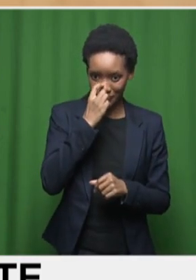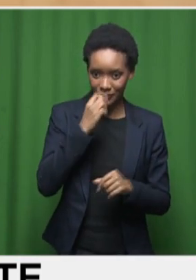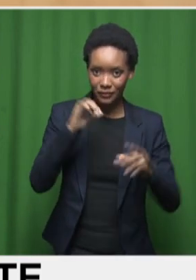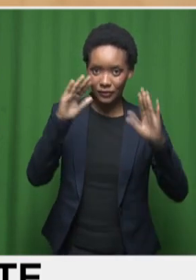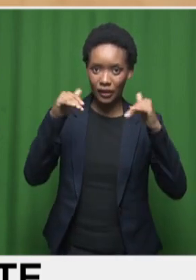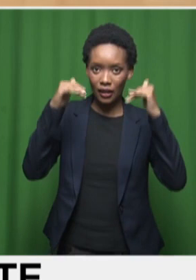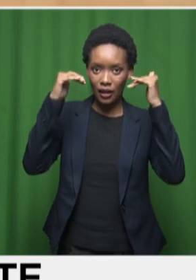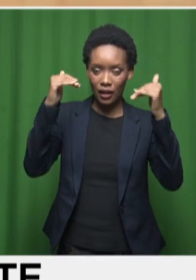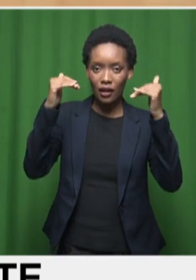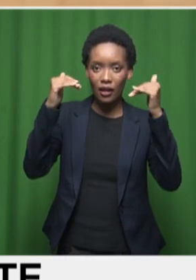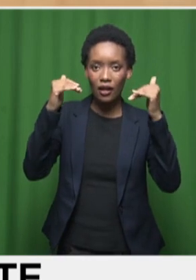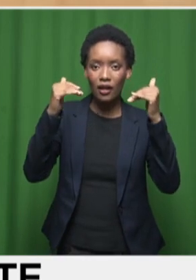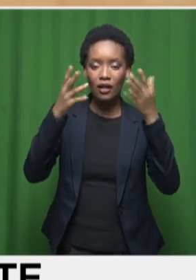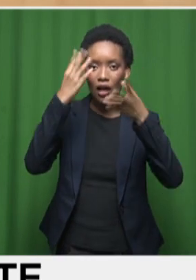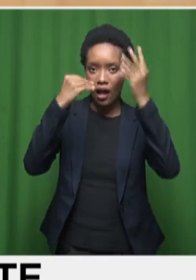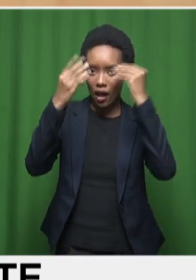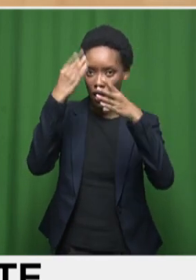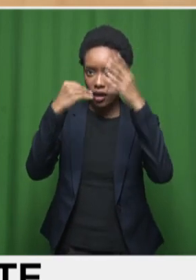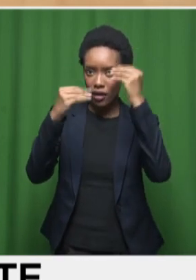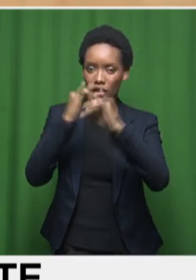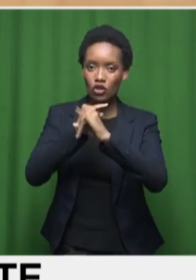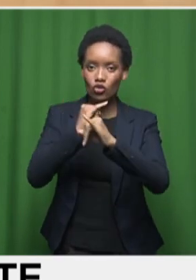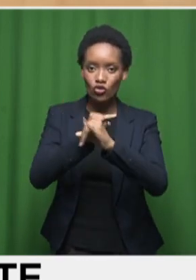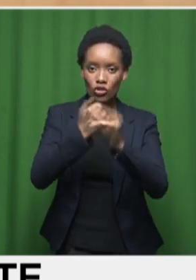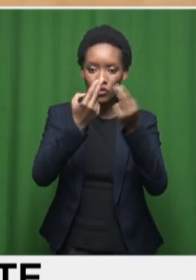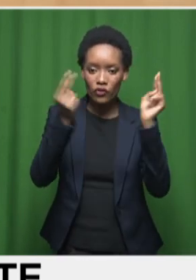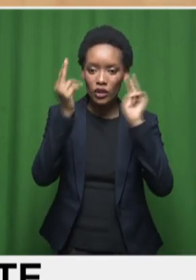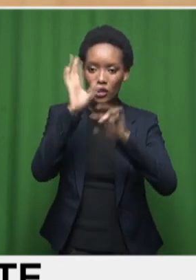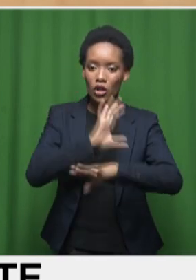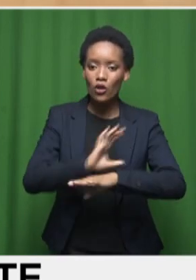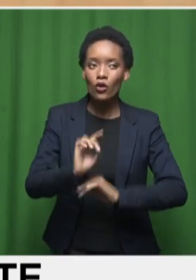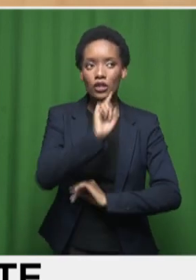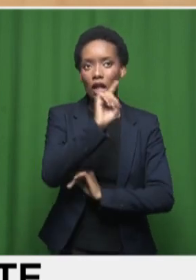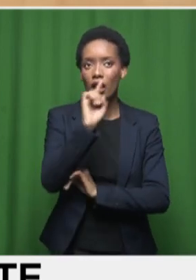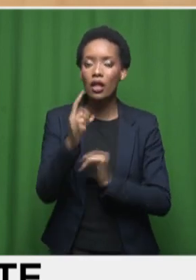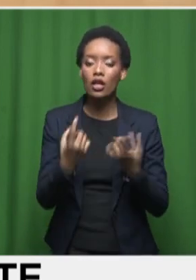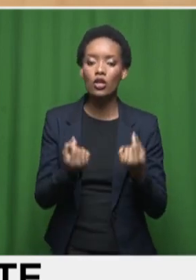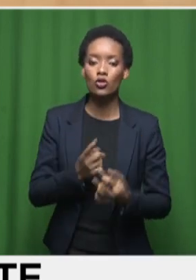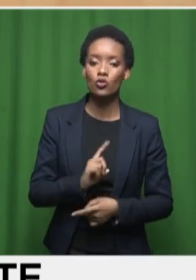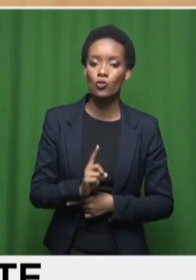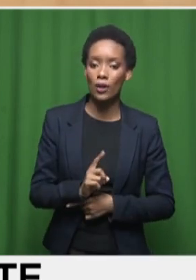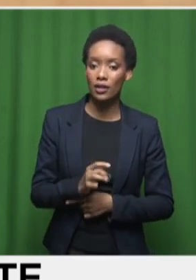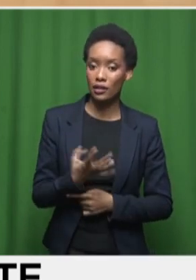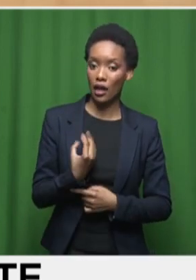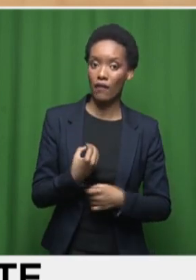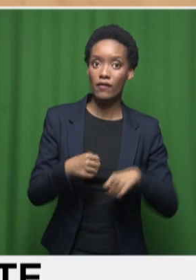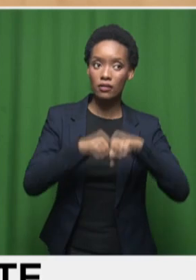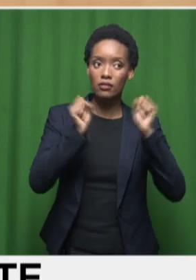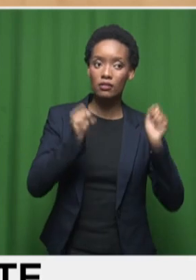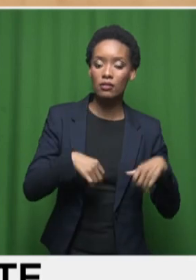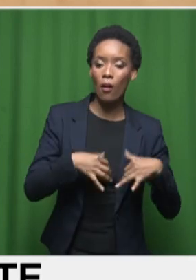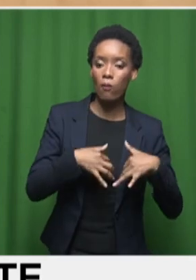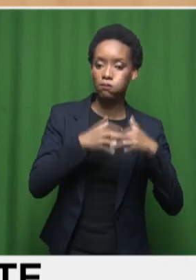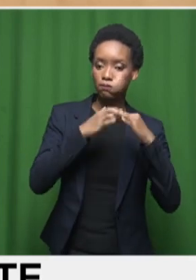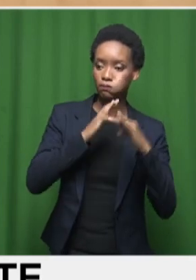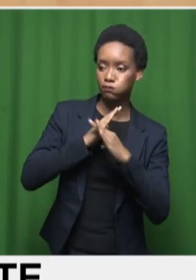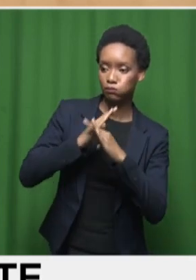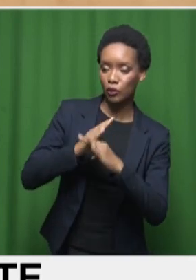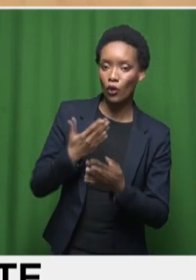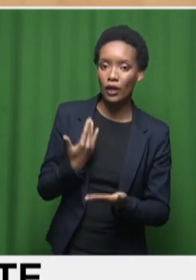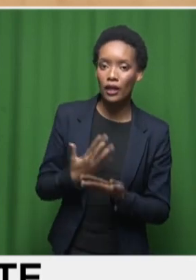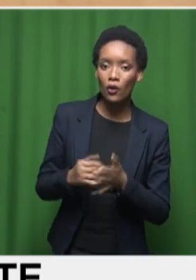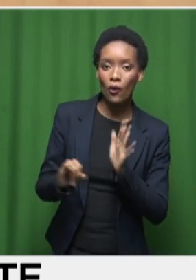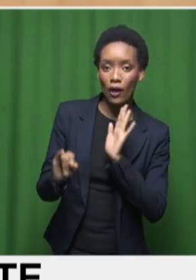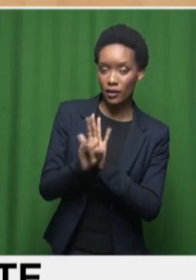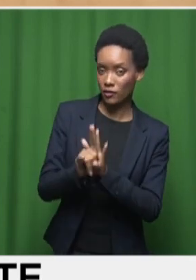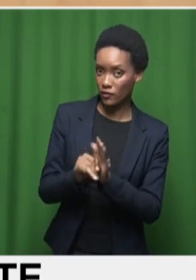learning institutions actually doing? Are they developing any specific sort of mechanisms to safeguard against the use of